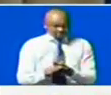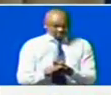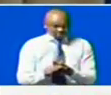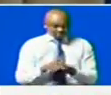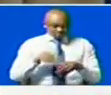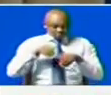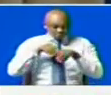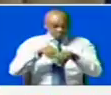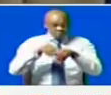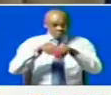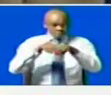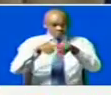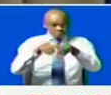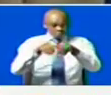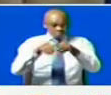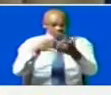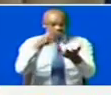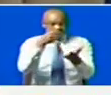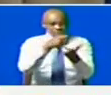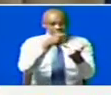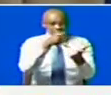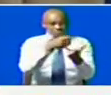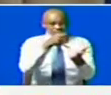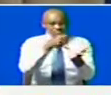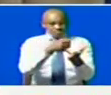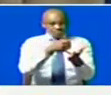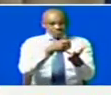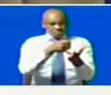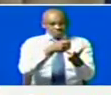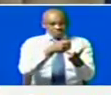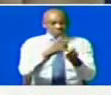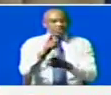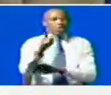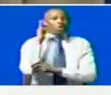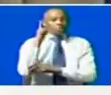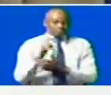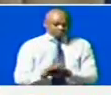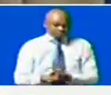within the confines of the law.